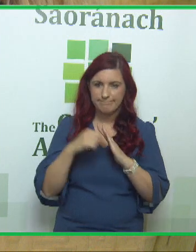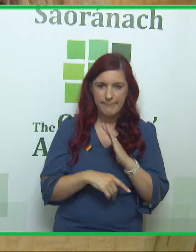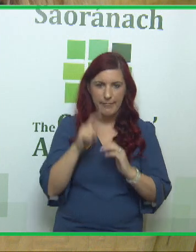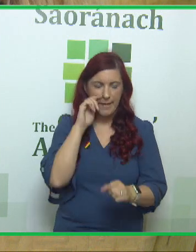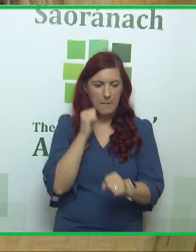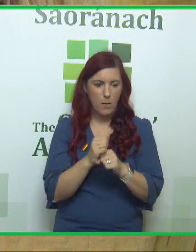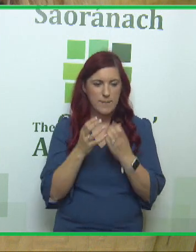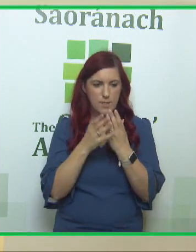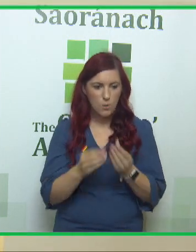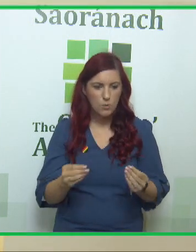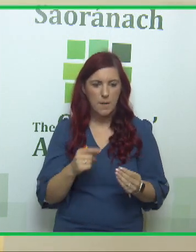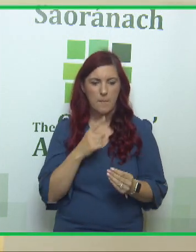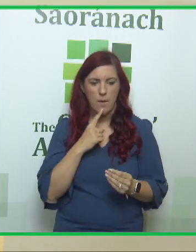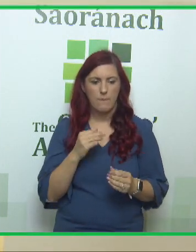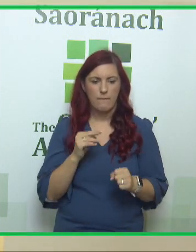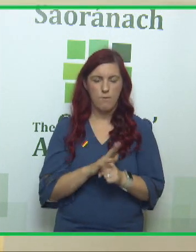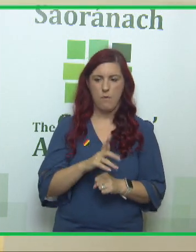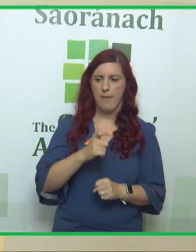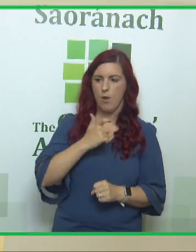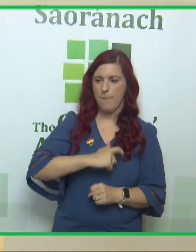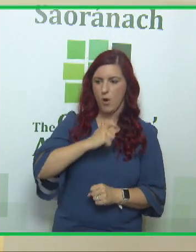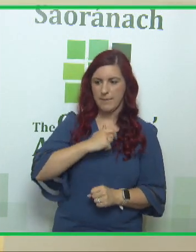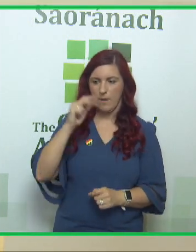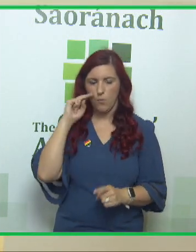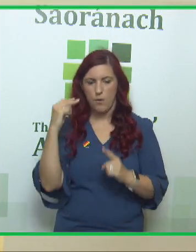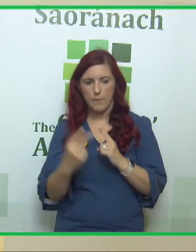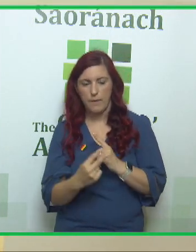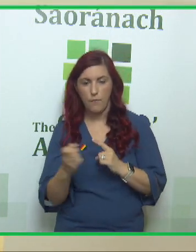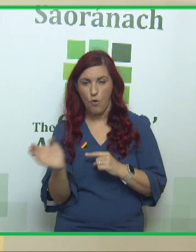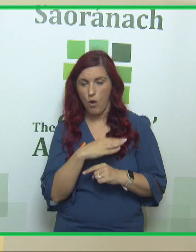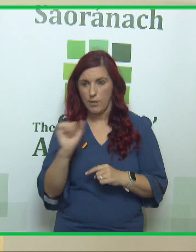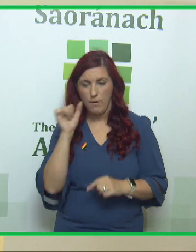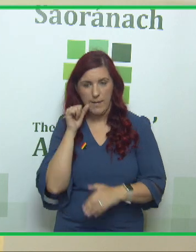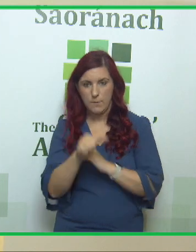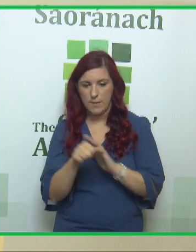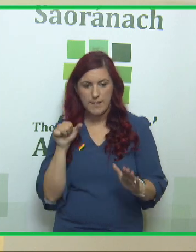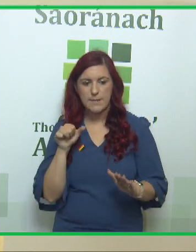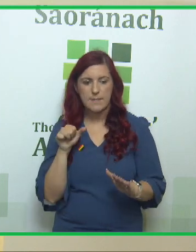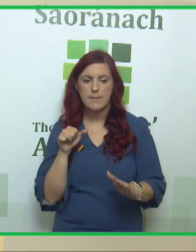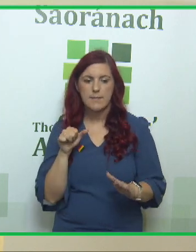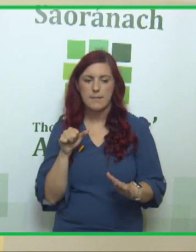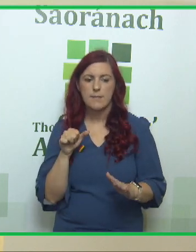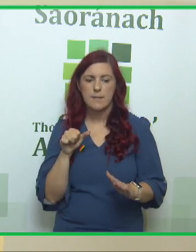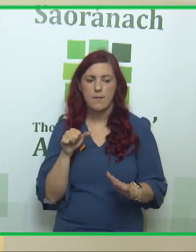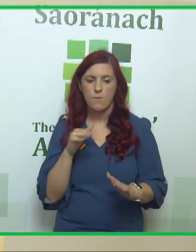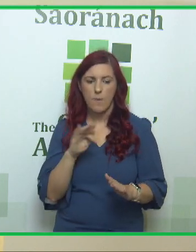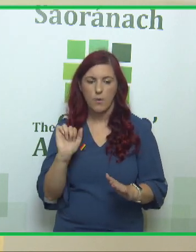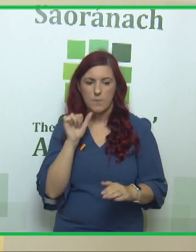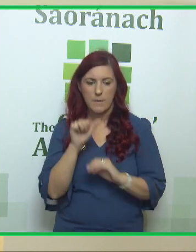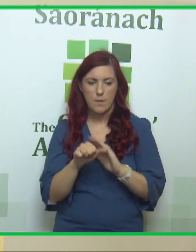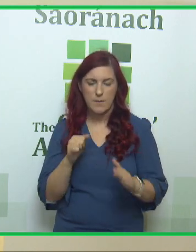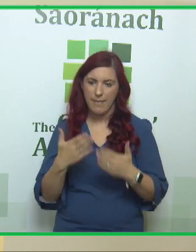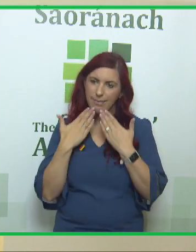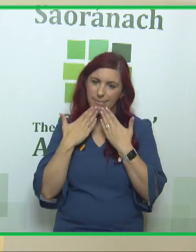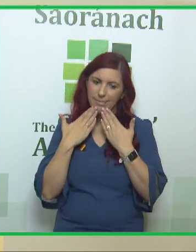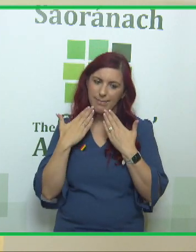might be. But for their personal insights and for all of the expertise they've brought as a result of their experience, please say thank